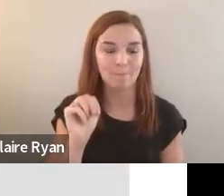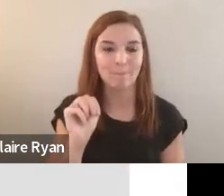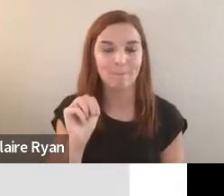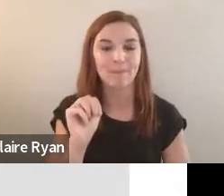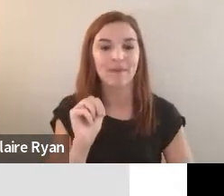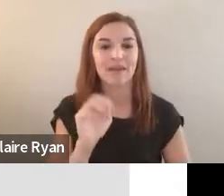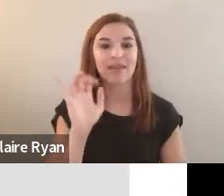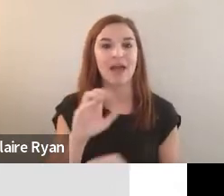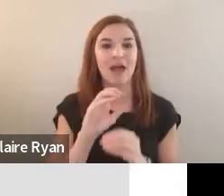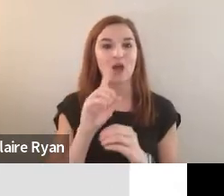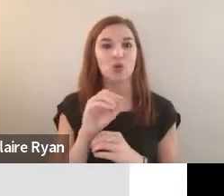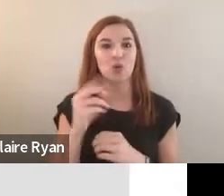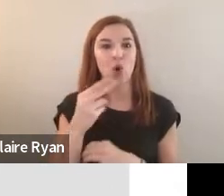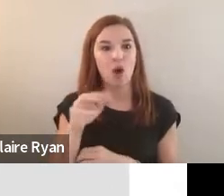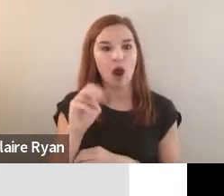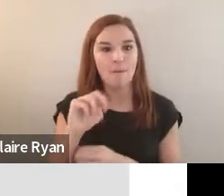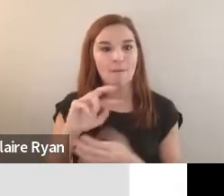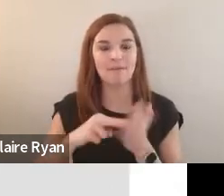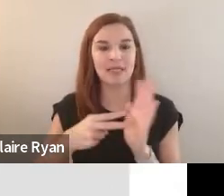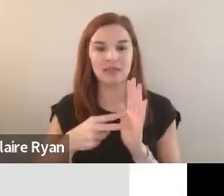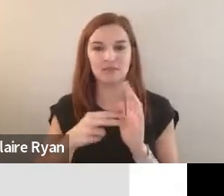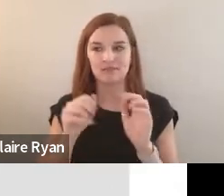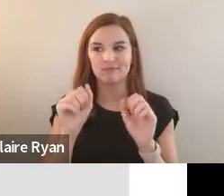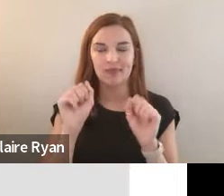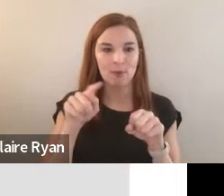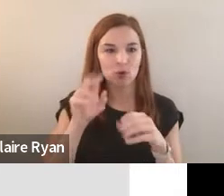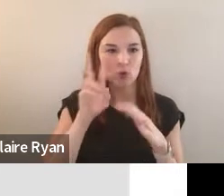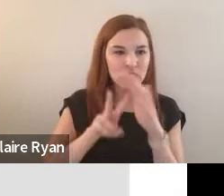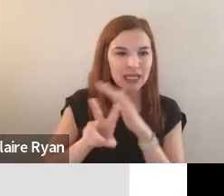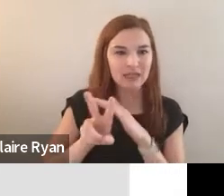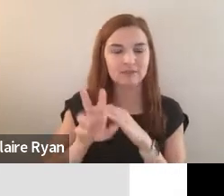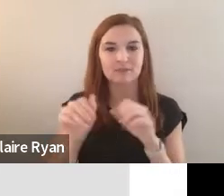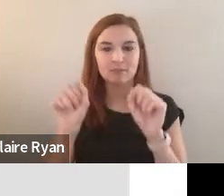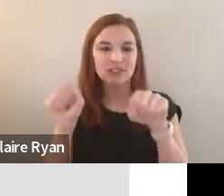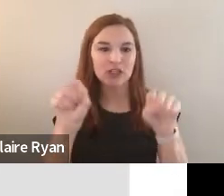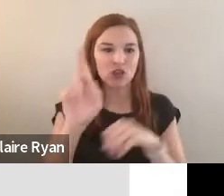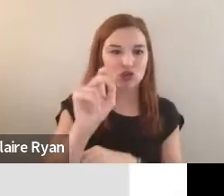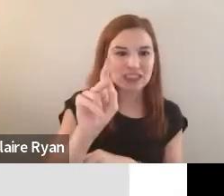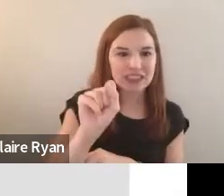ethical foundation: do no harm. Do no harm. And what